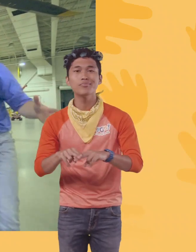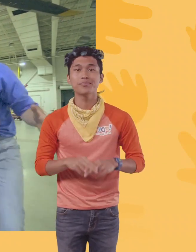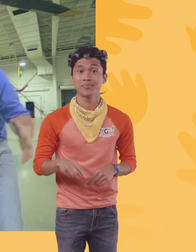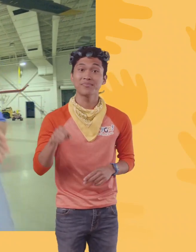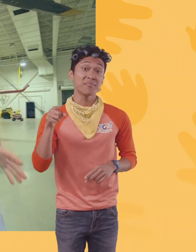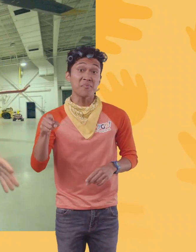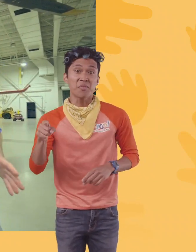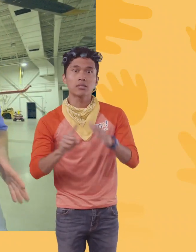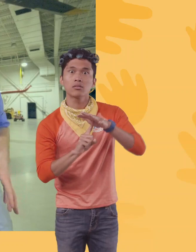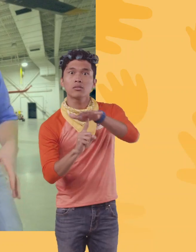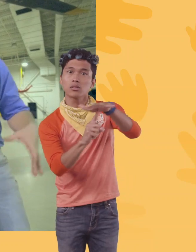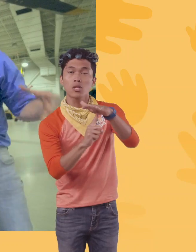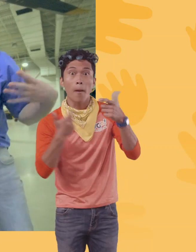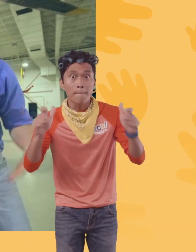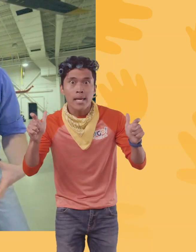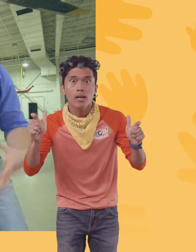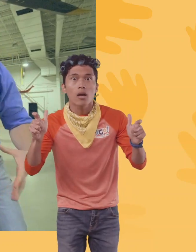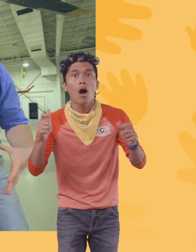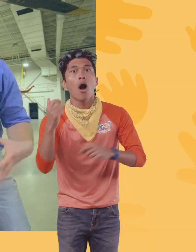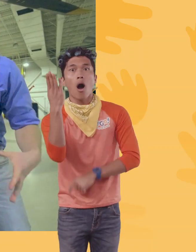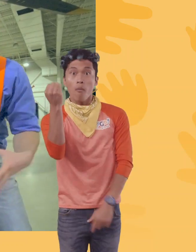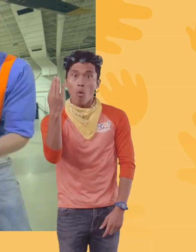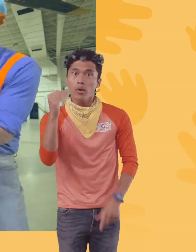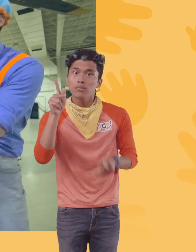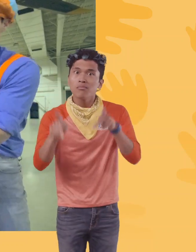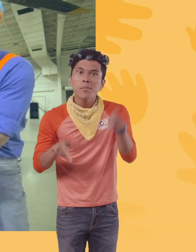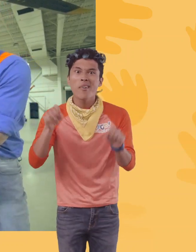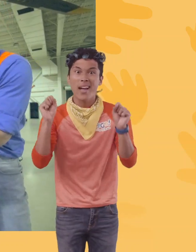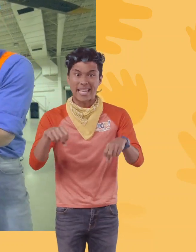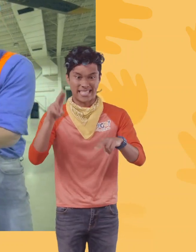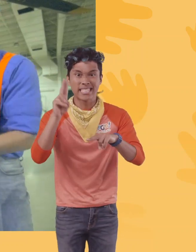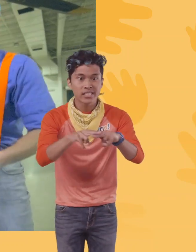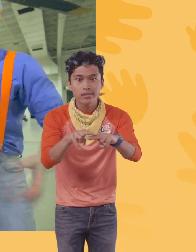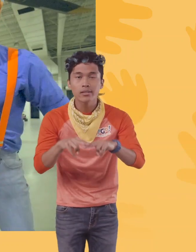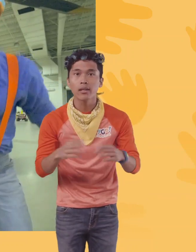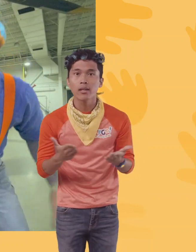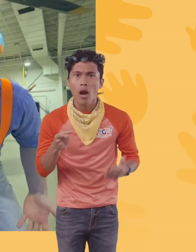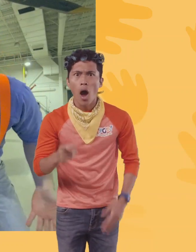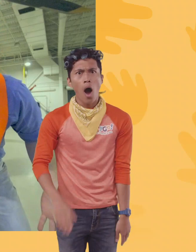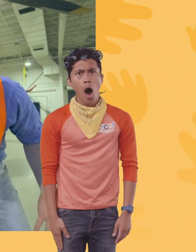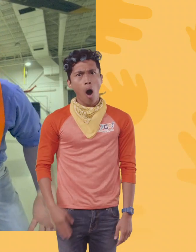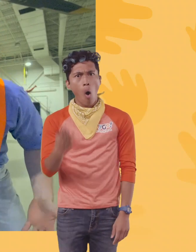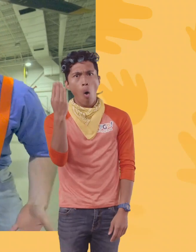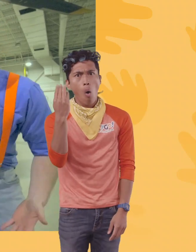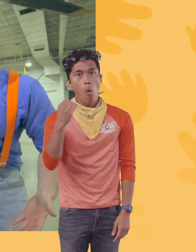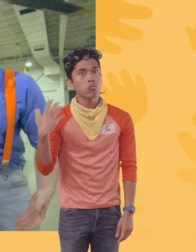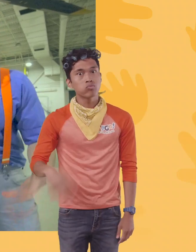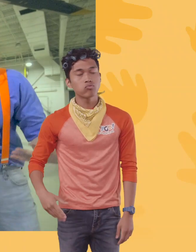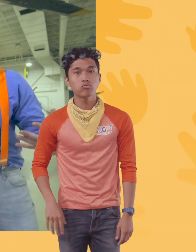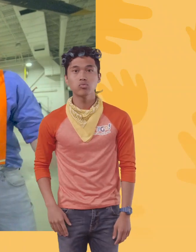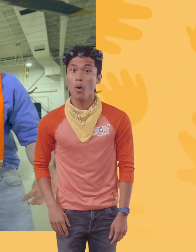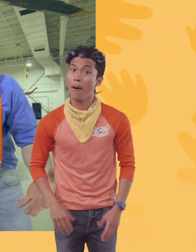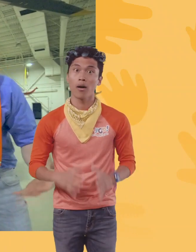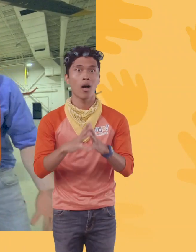this helicopter is so big that 14 people can be inside here. 14? That